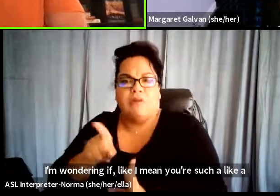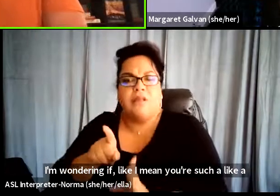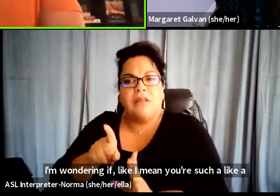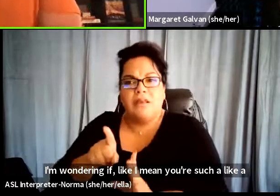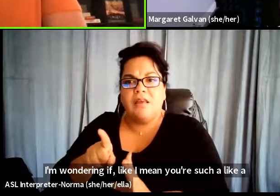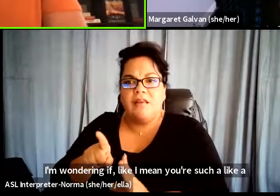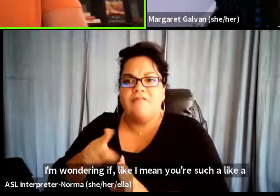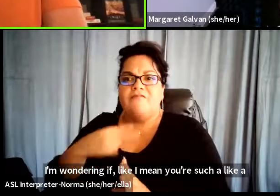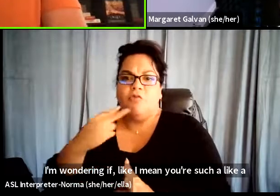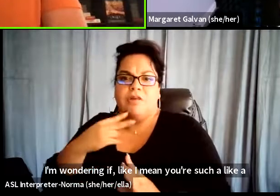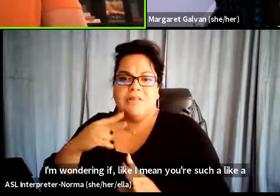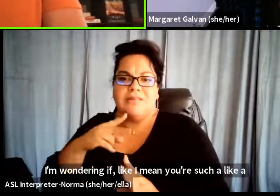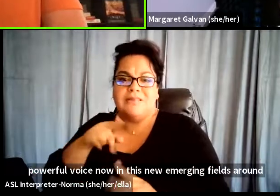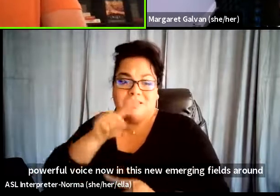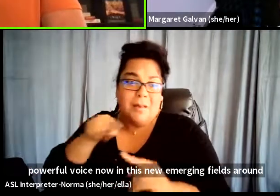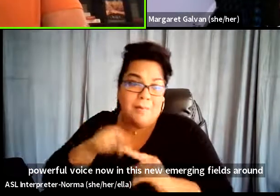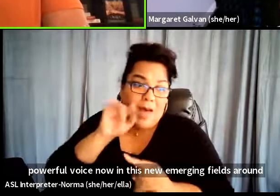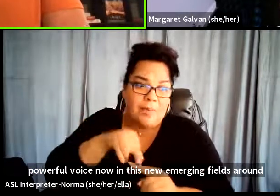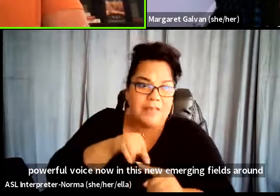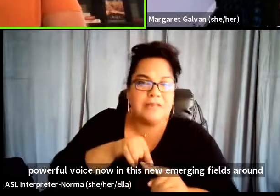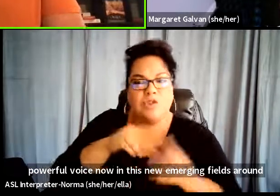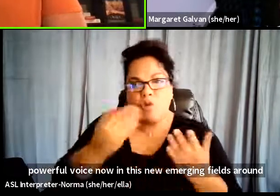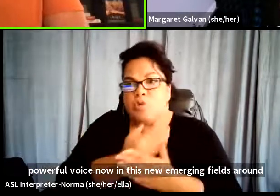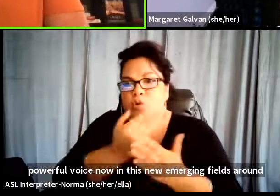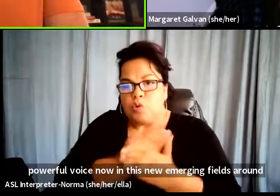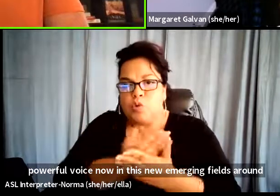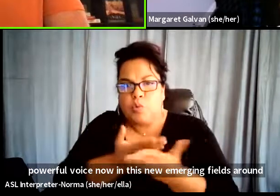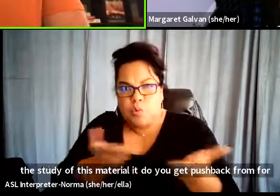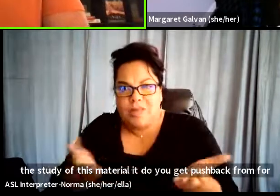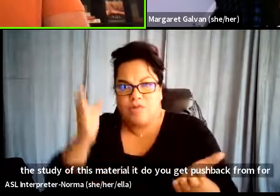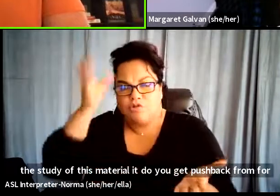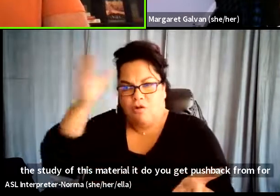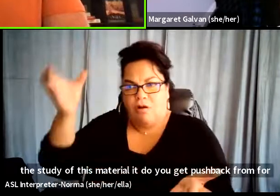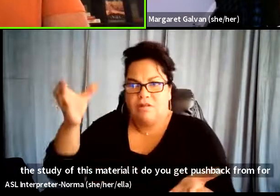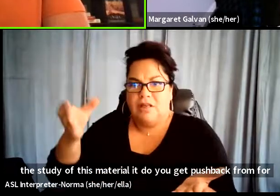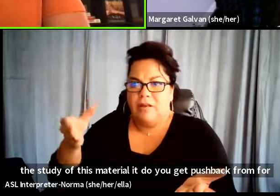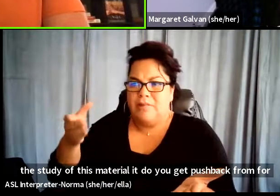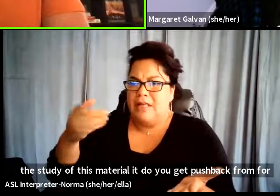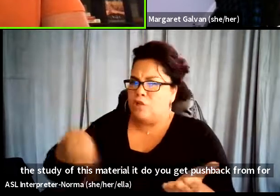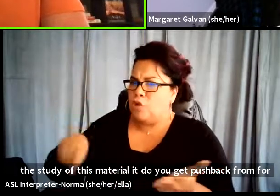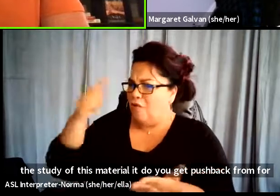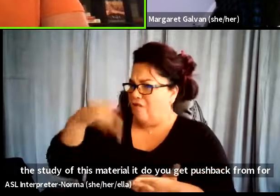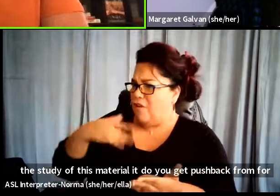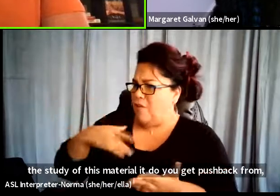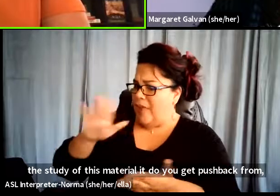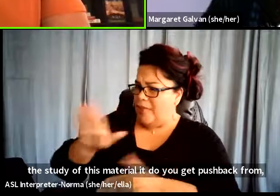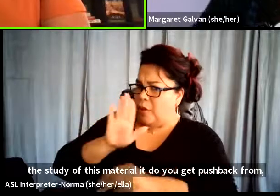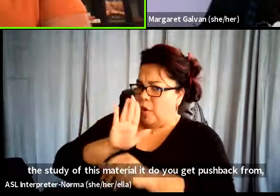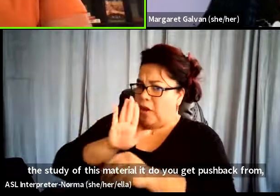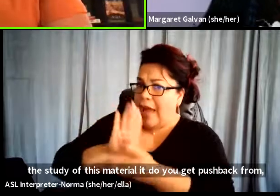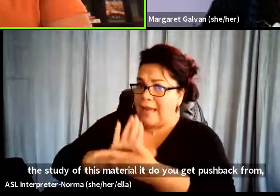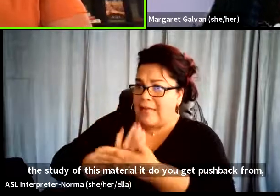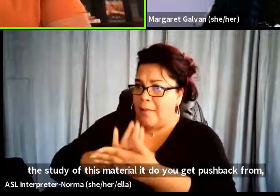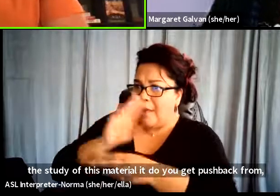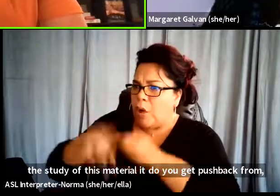of this material. It, do you get pushback from, from the academic world and for the work you want to do?